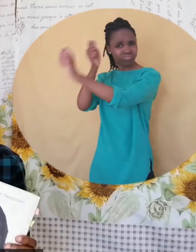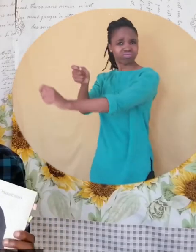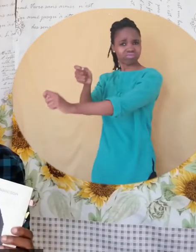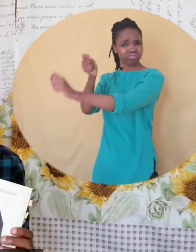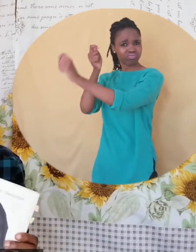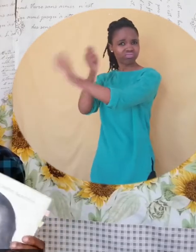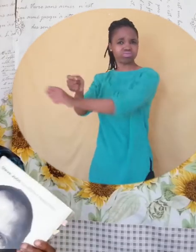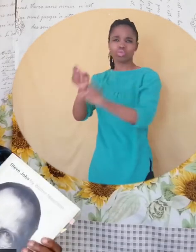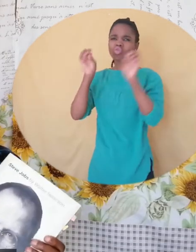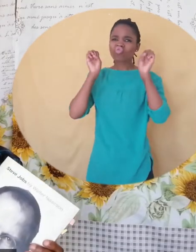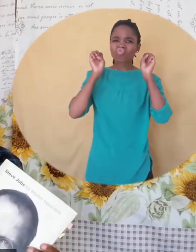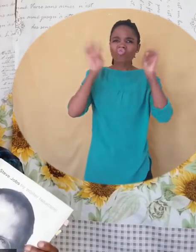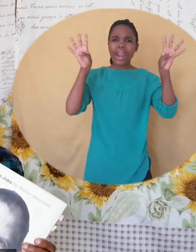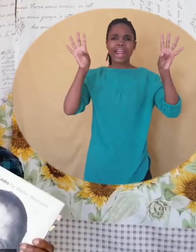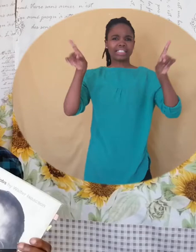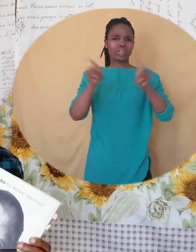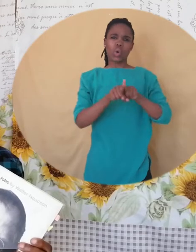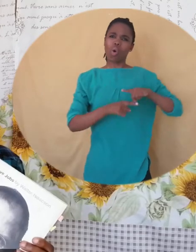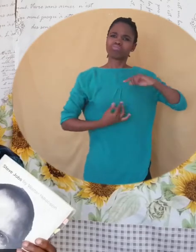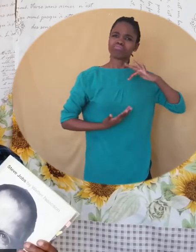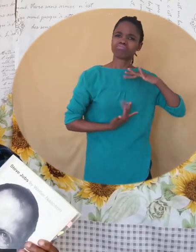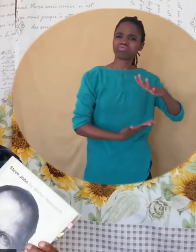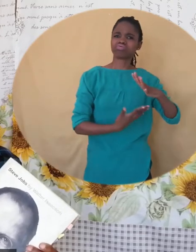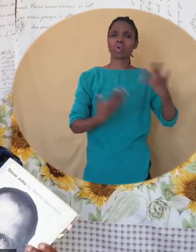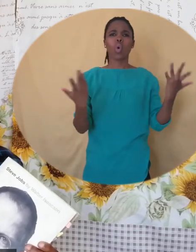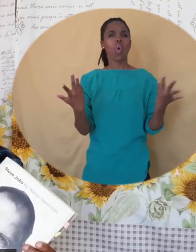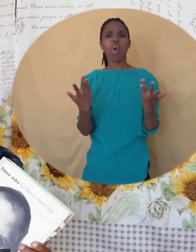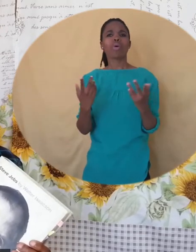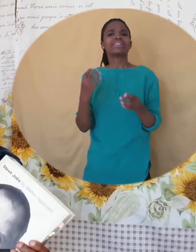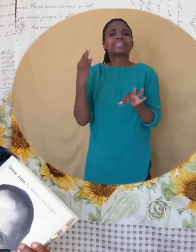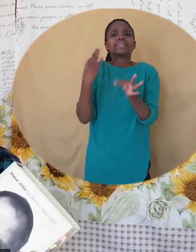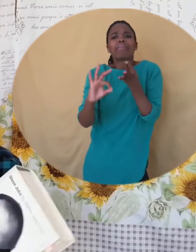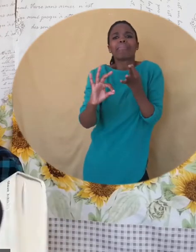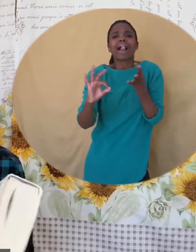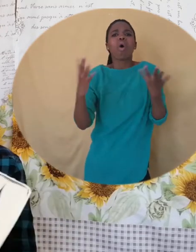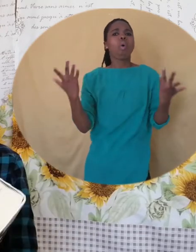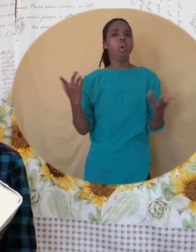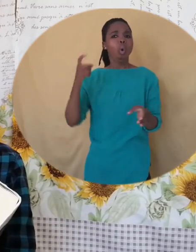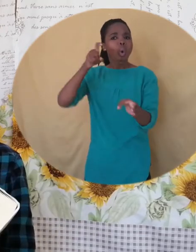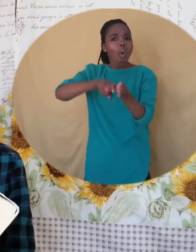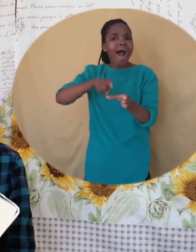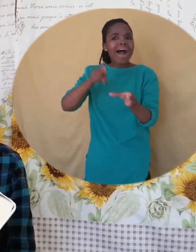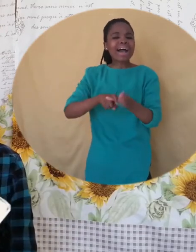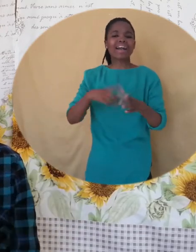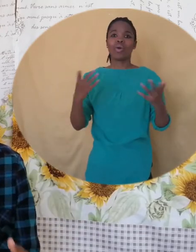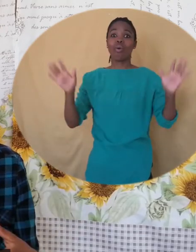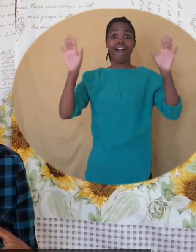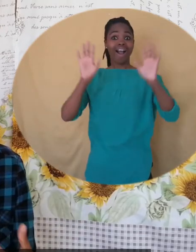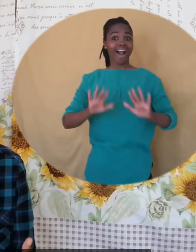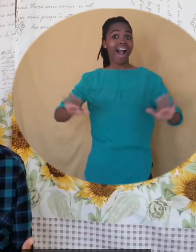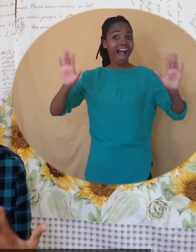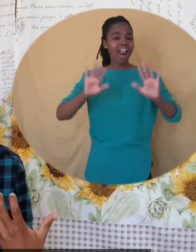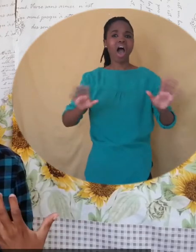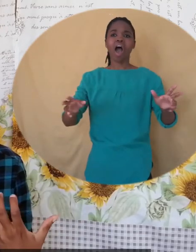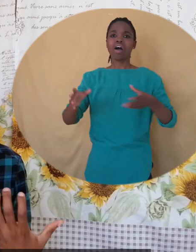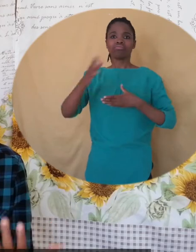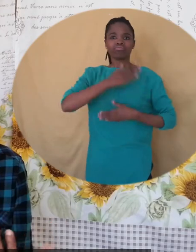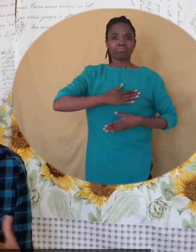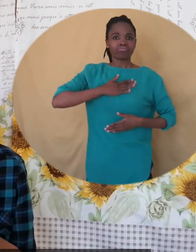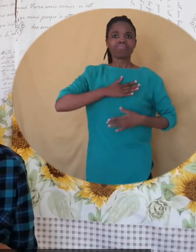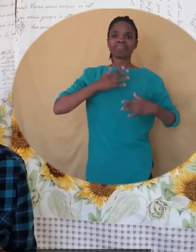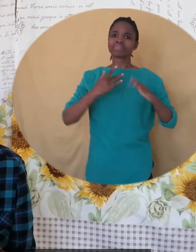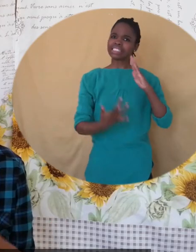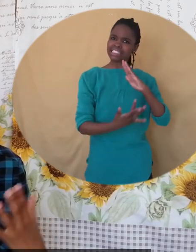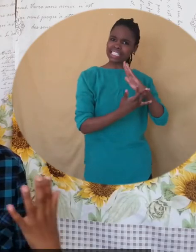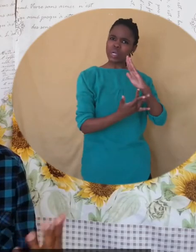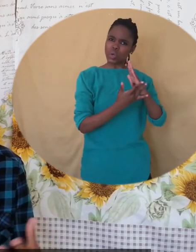know, creativity and inspiration and simplicity and quality, and color, you know, and just having the